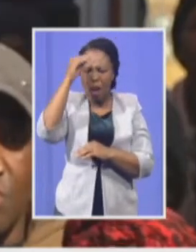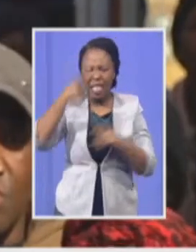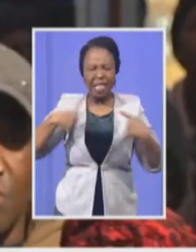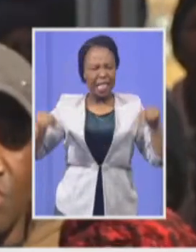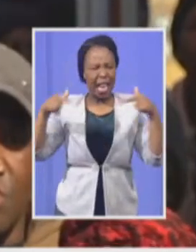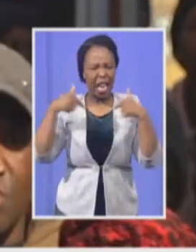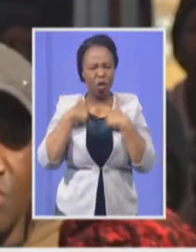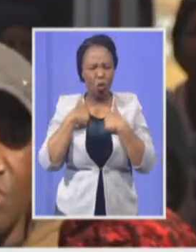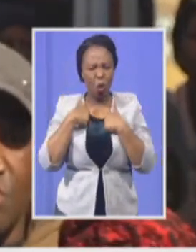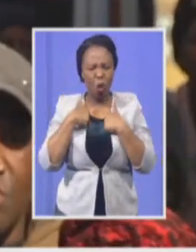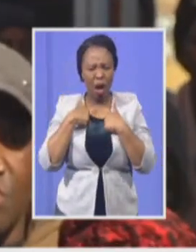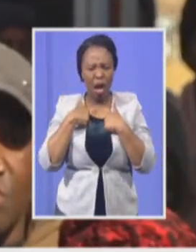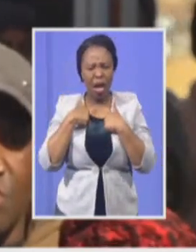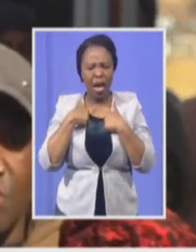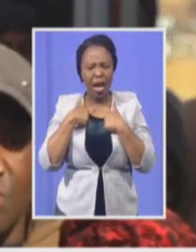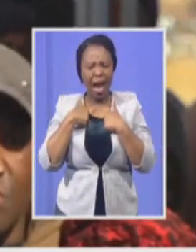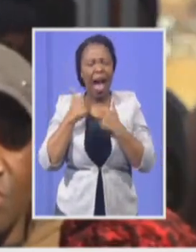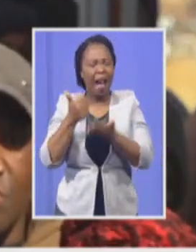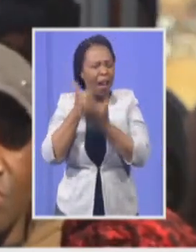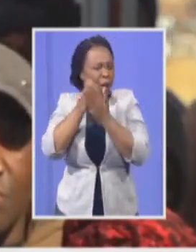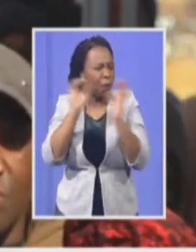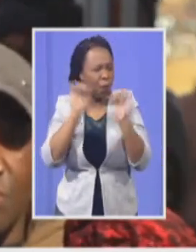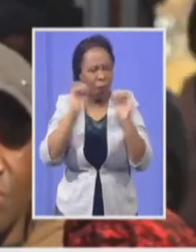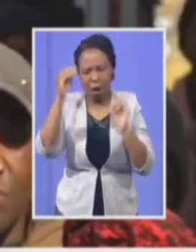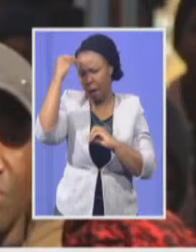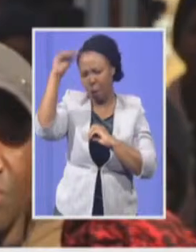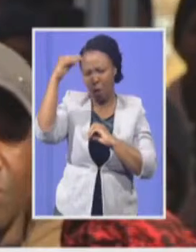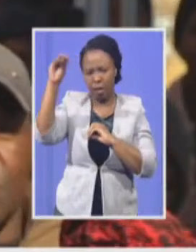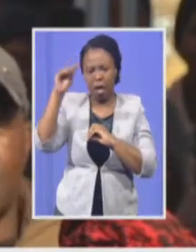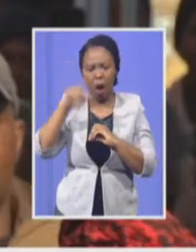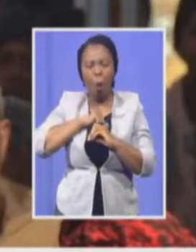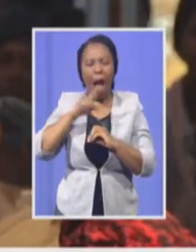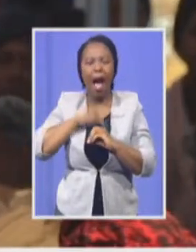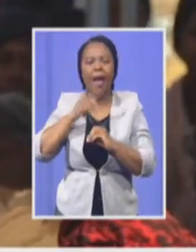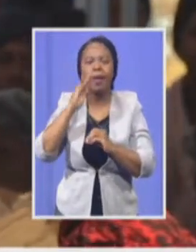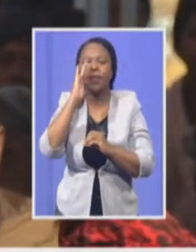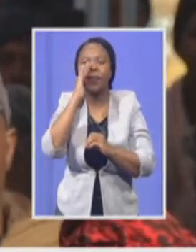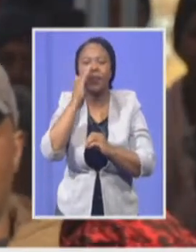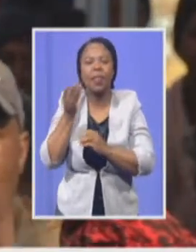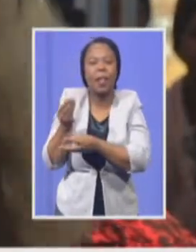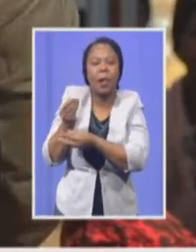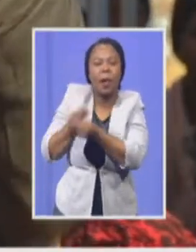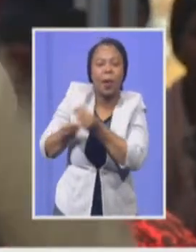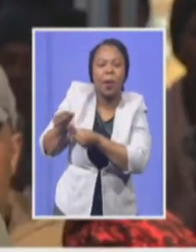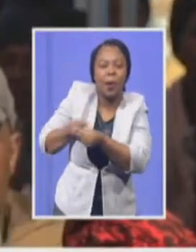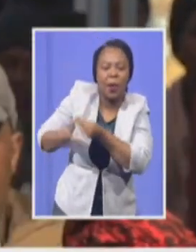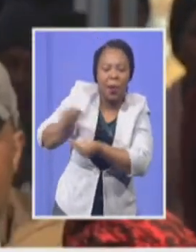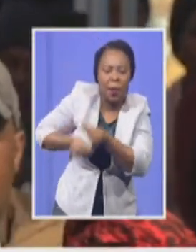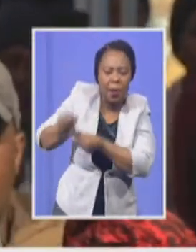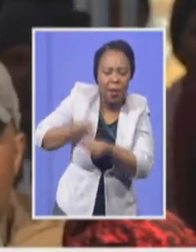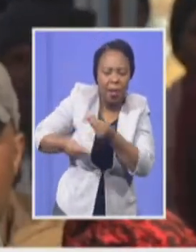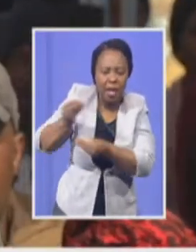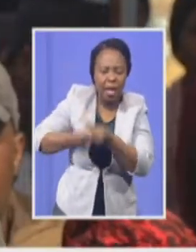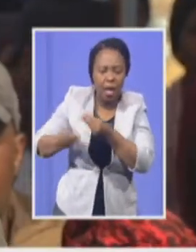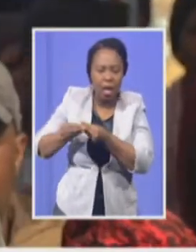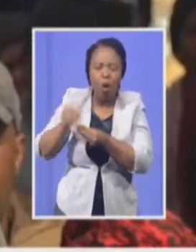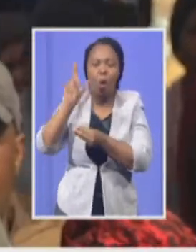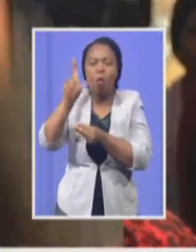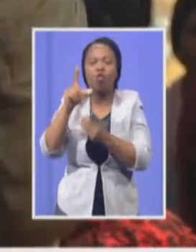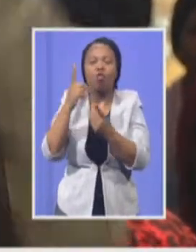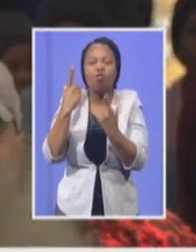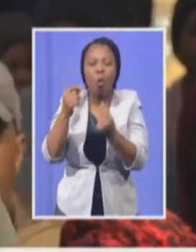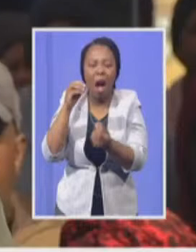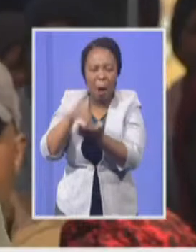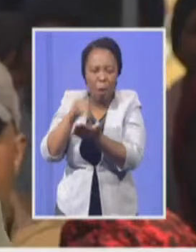ba ba bolang le mapodisa it's because of tjotjo ntate Cele motho wa etsa appointment le wena o